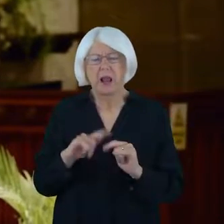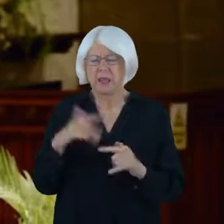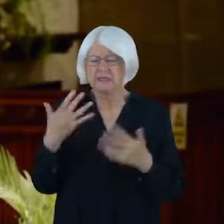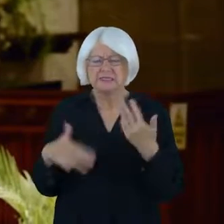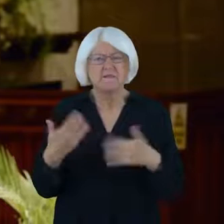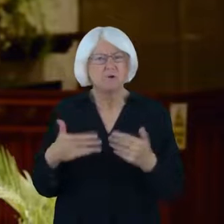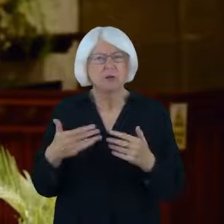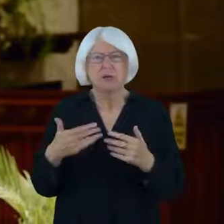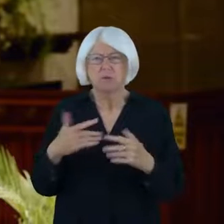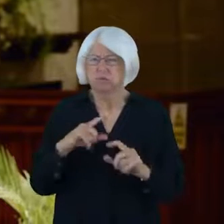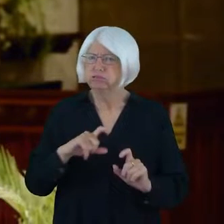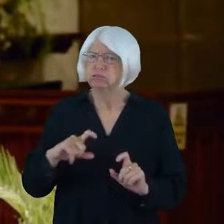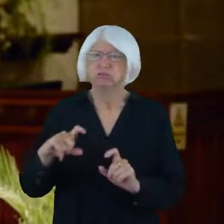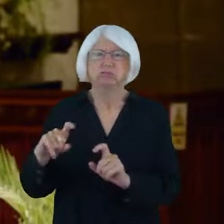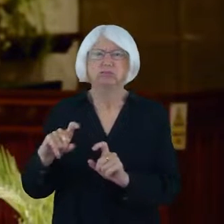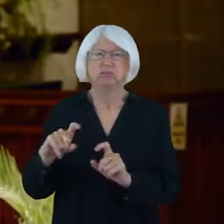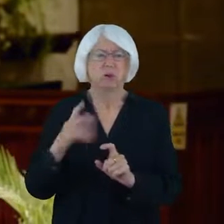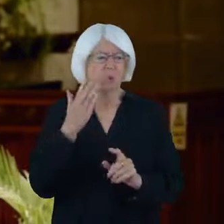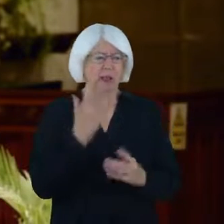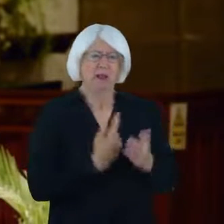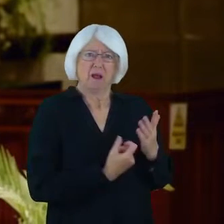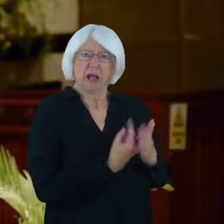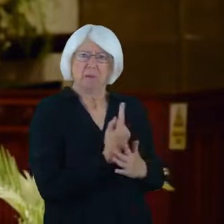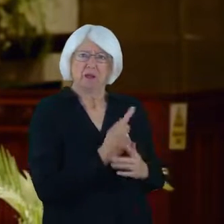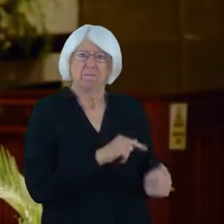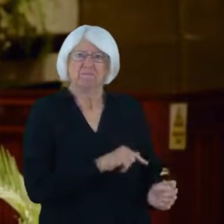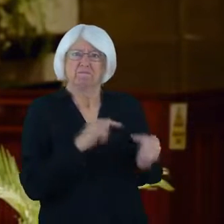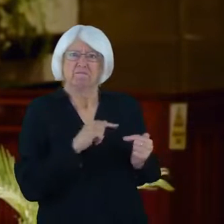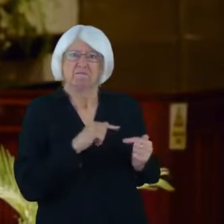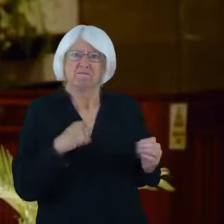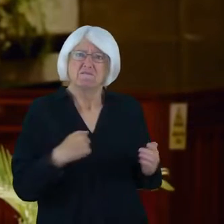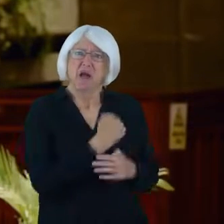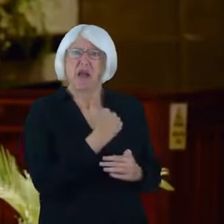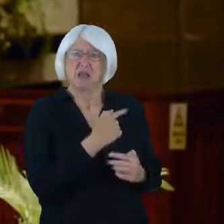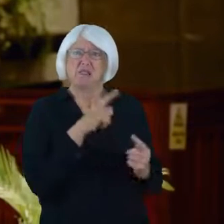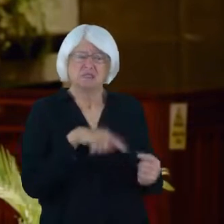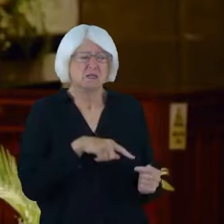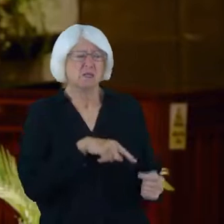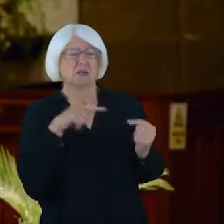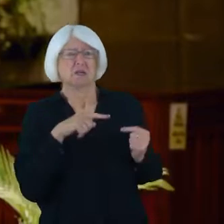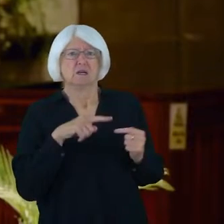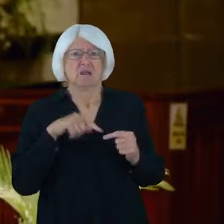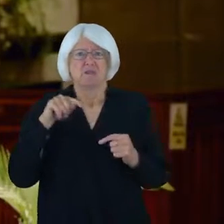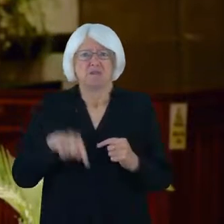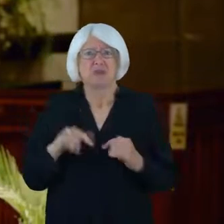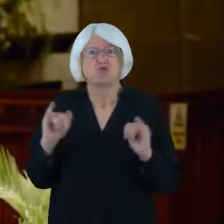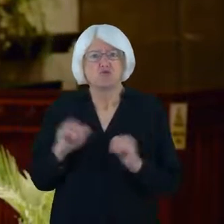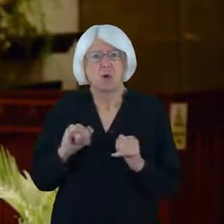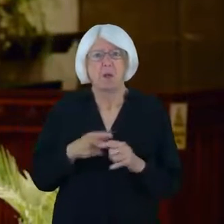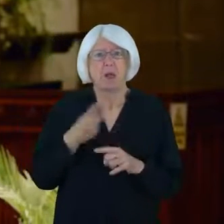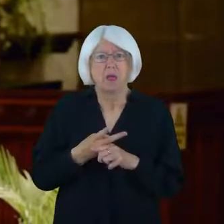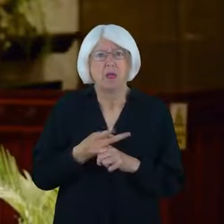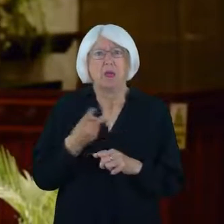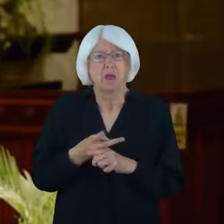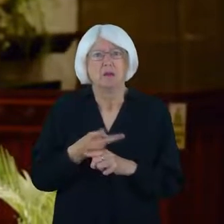that remains and repeats in our souls and bodies after events of violence.